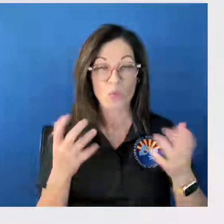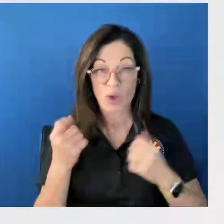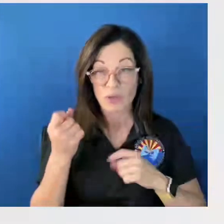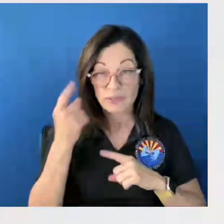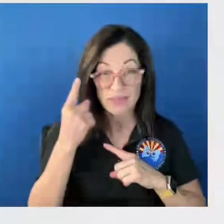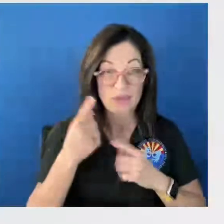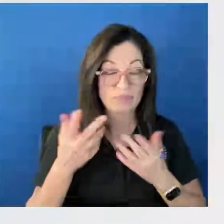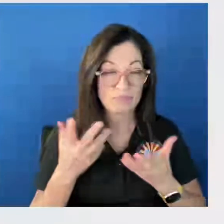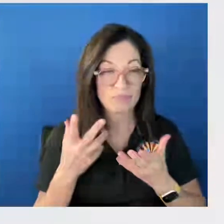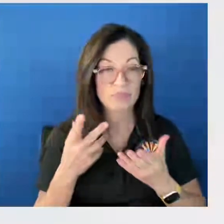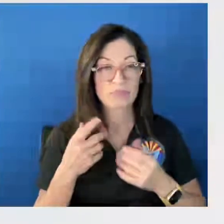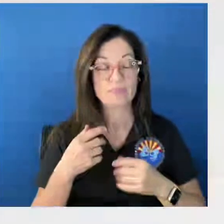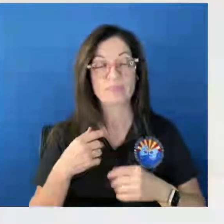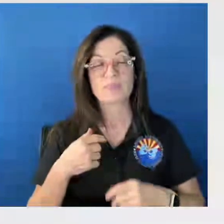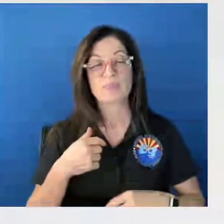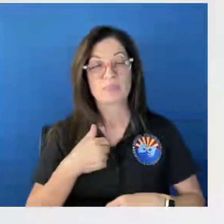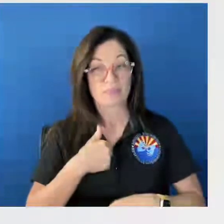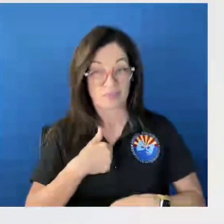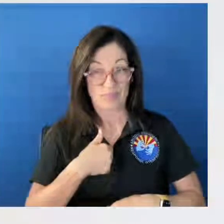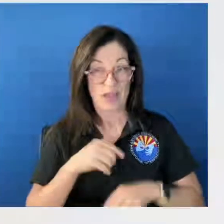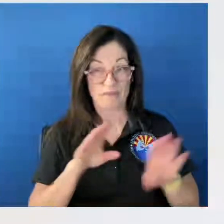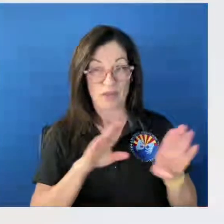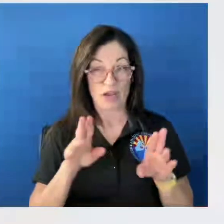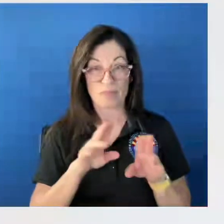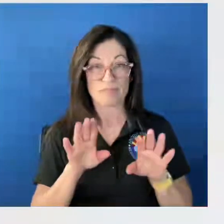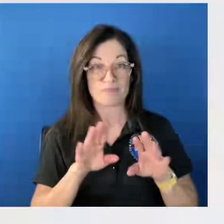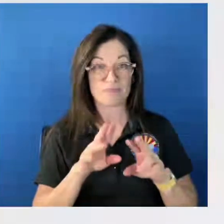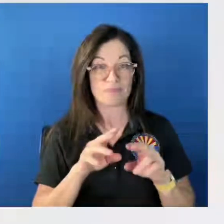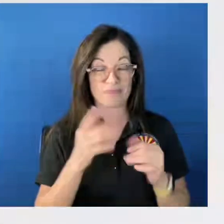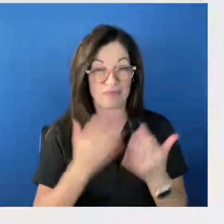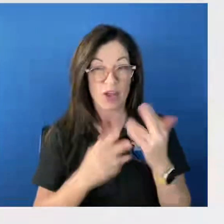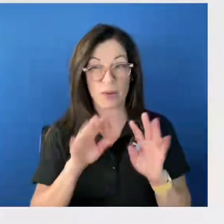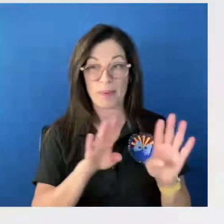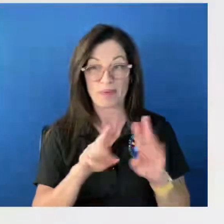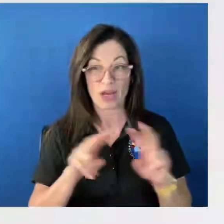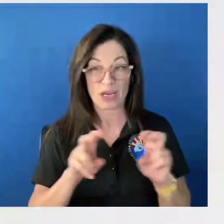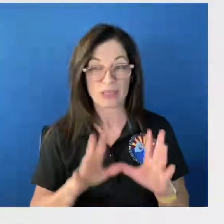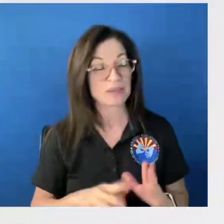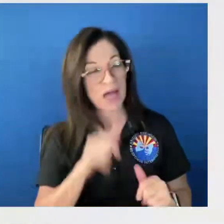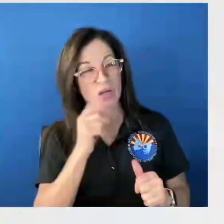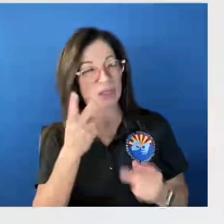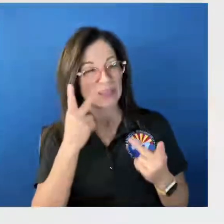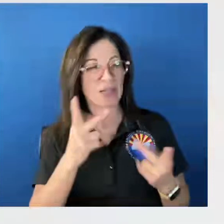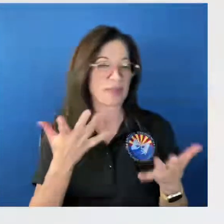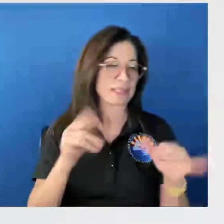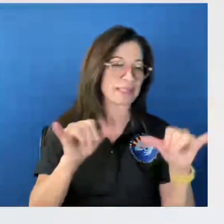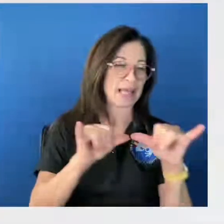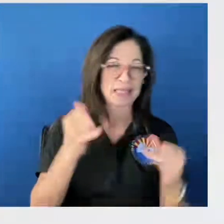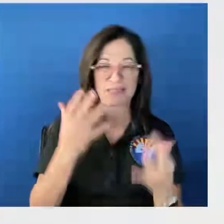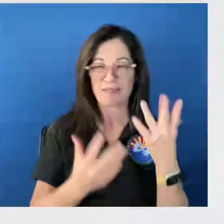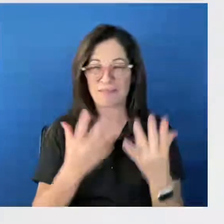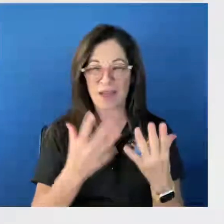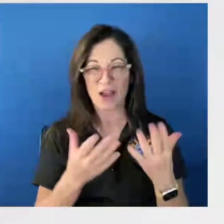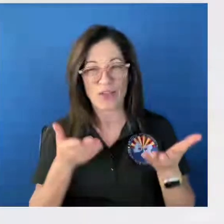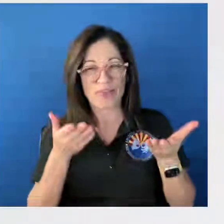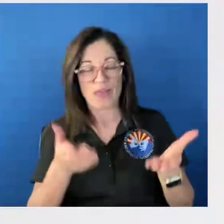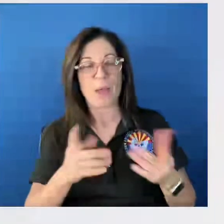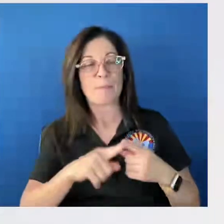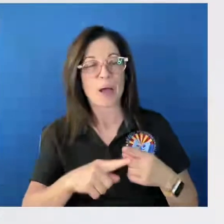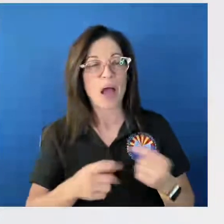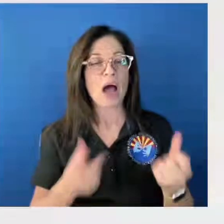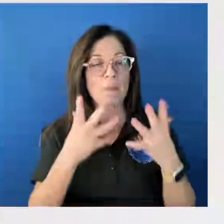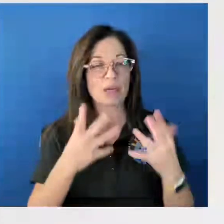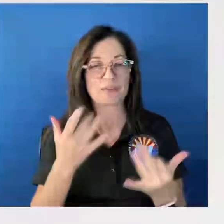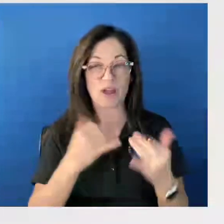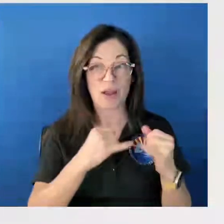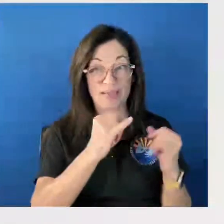when I come from my side, I don't necessarily look at how big the fire is on the land. I look at how much fire line there is, right? Because